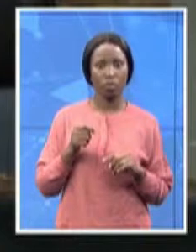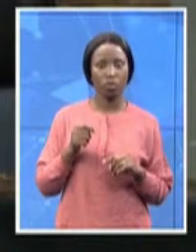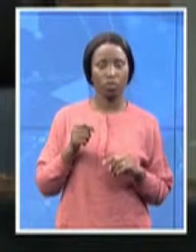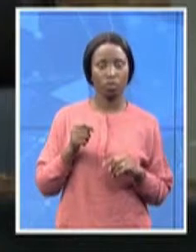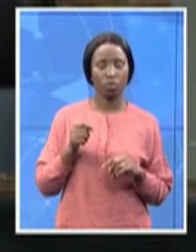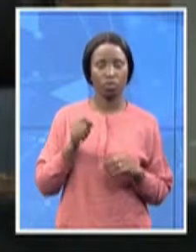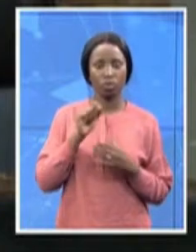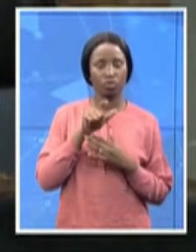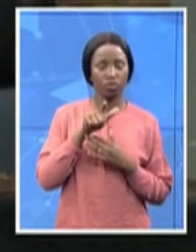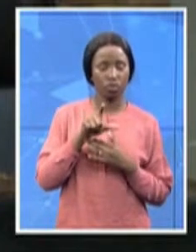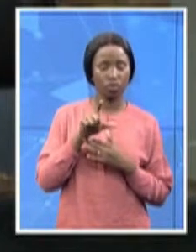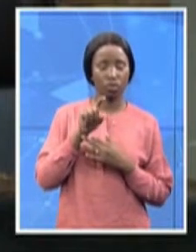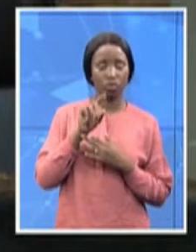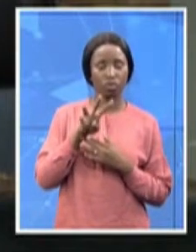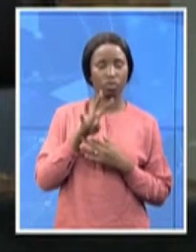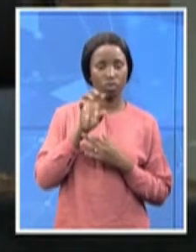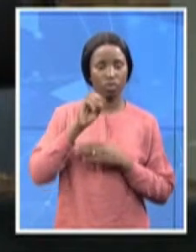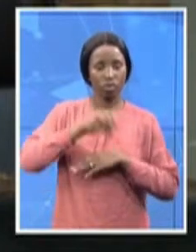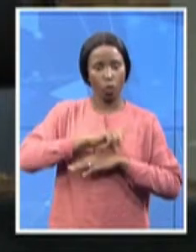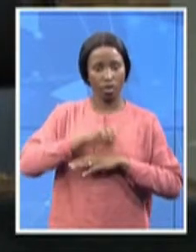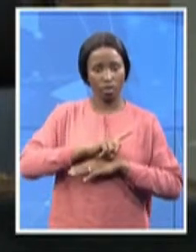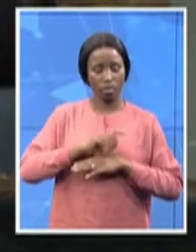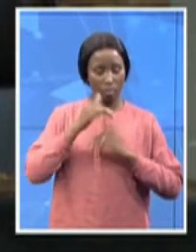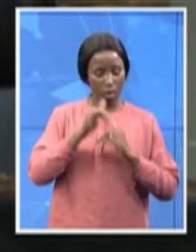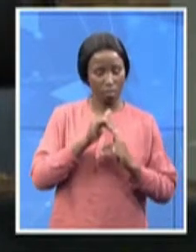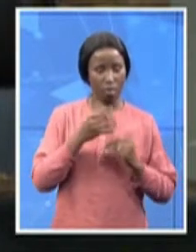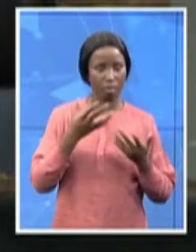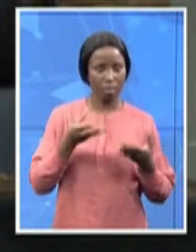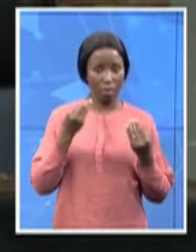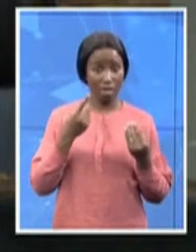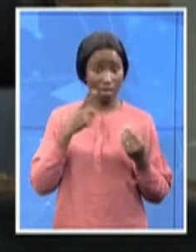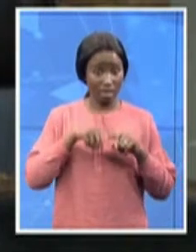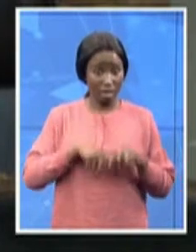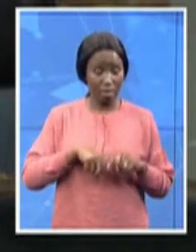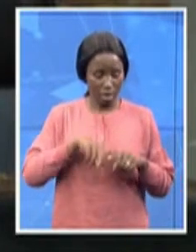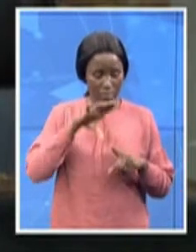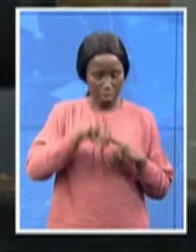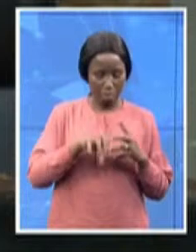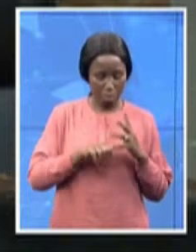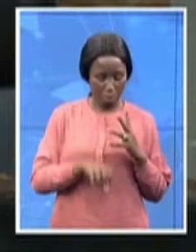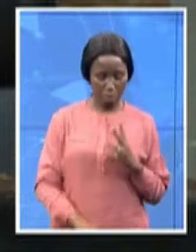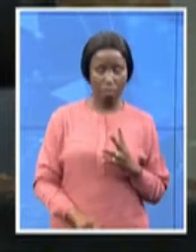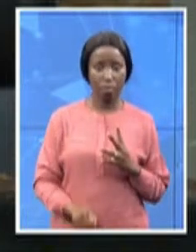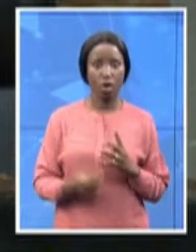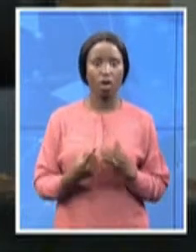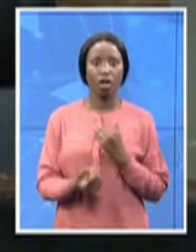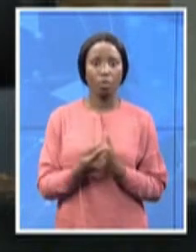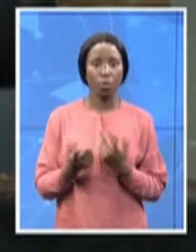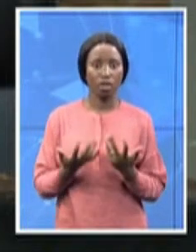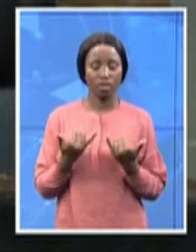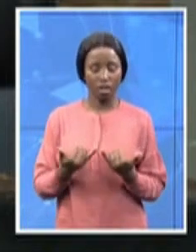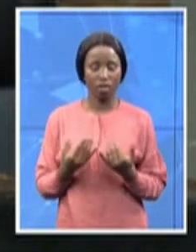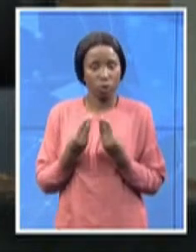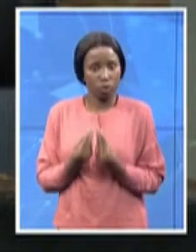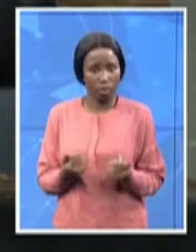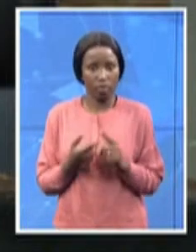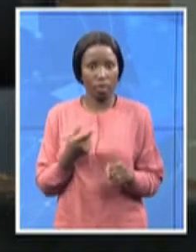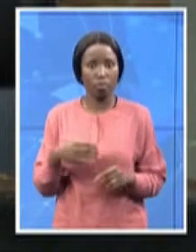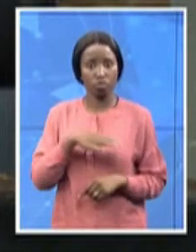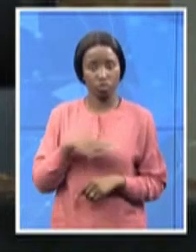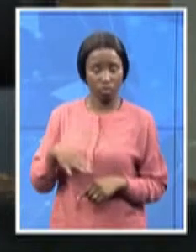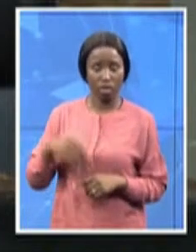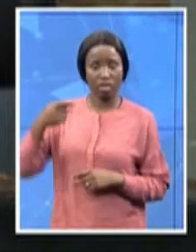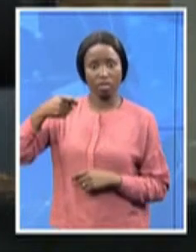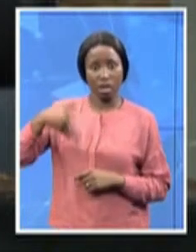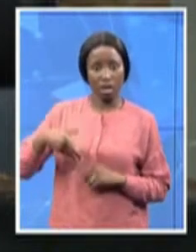Dissatisfied with the findings made and the remedial actions taken, the President, the Speaker of the National Assembly, the